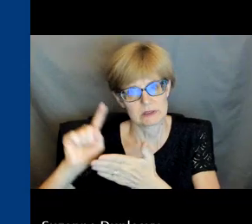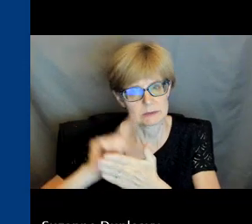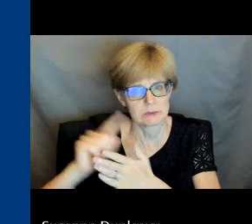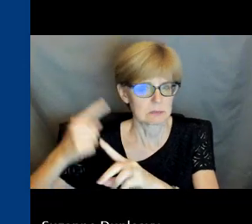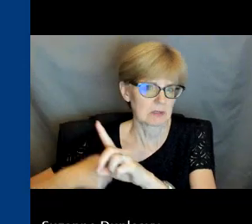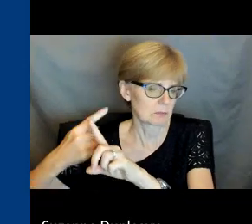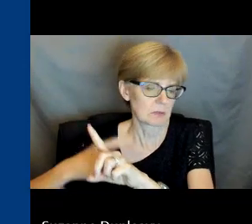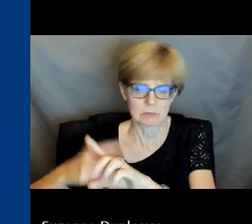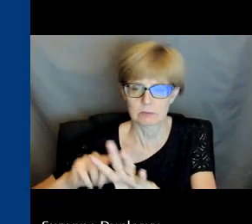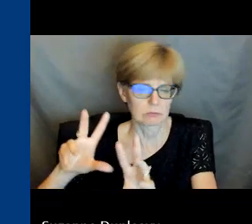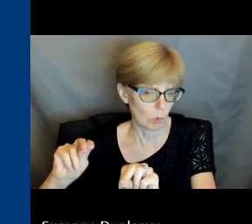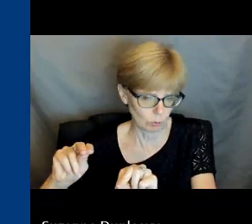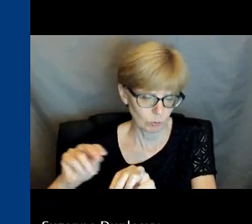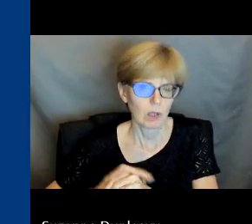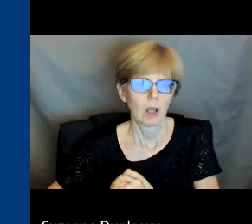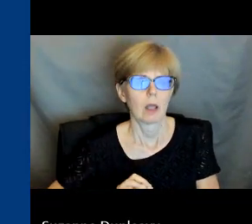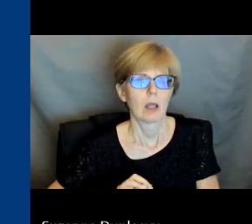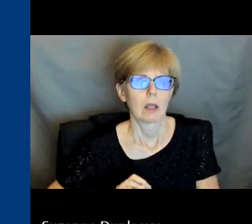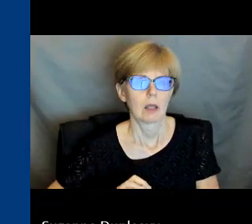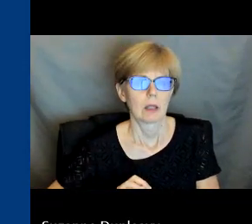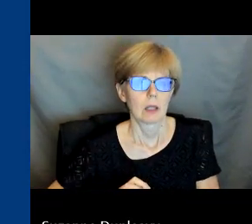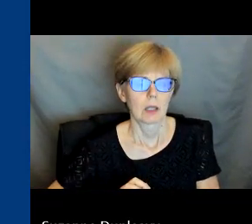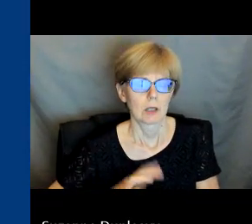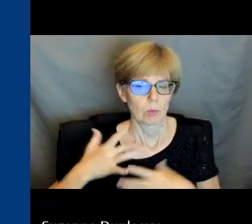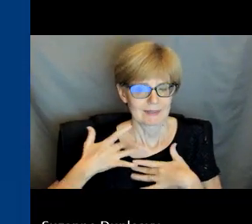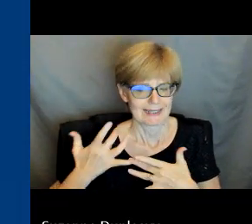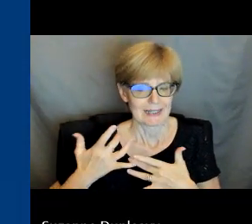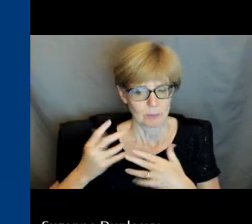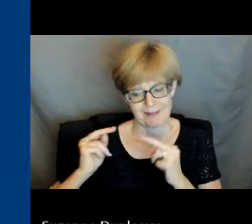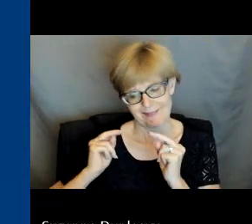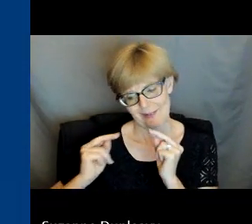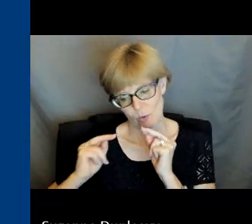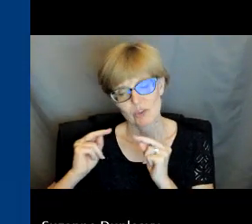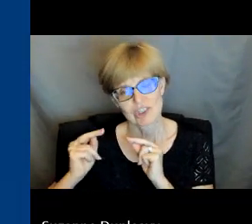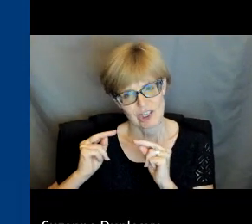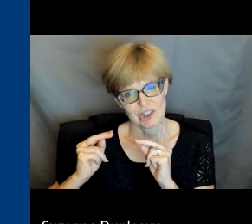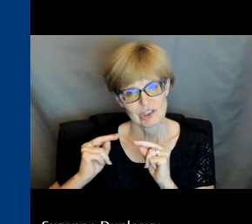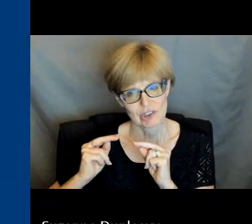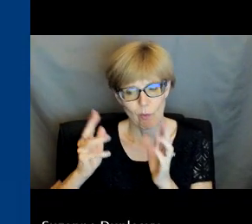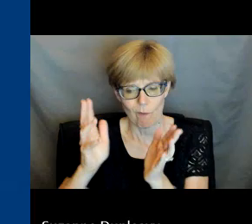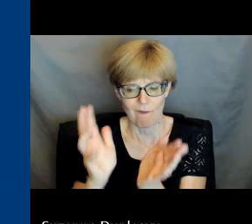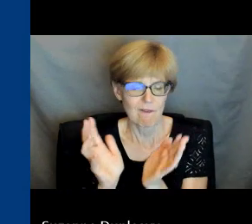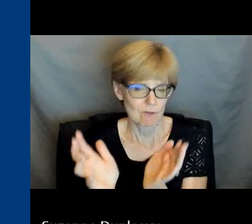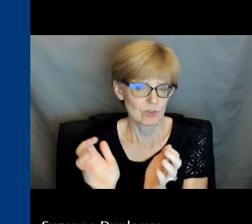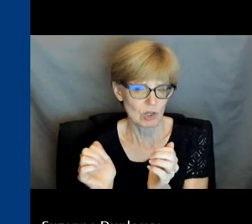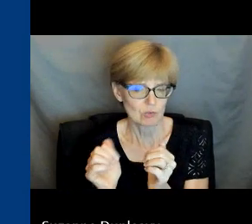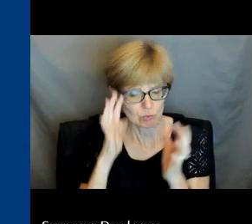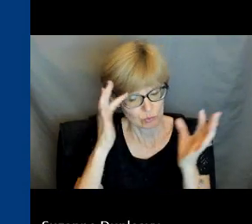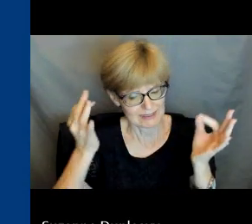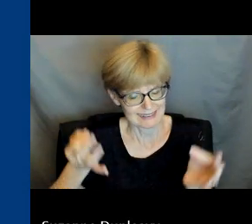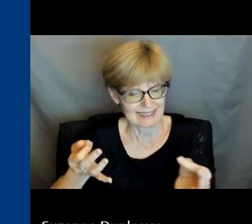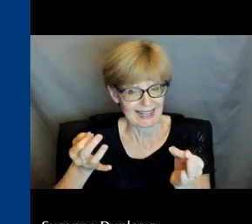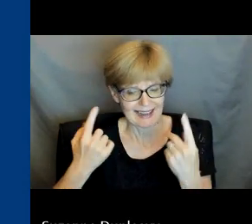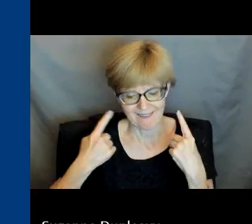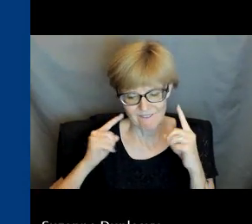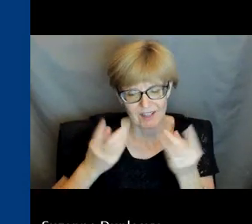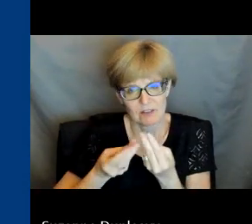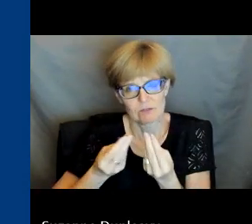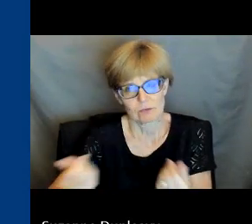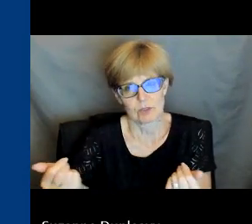know that there likely will be some negotiation and or conversation to determine an effective